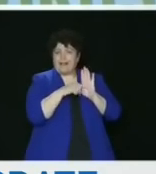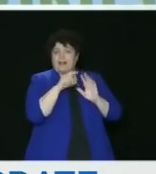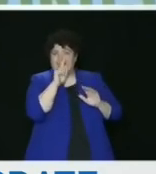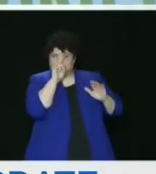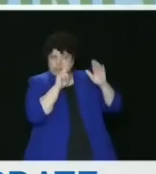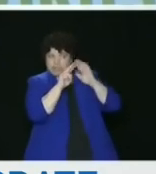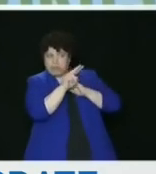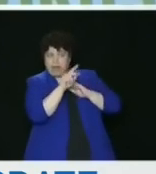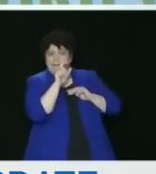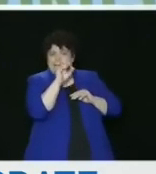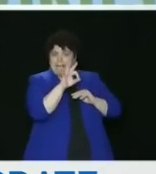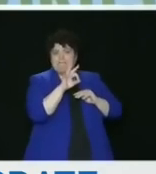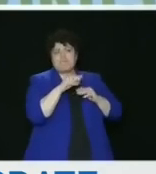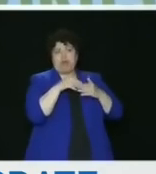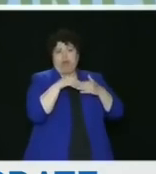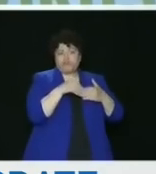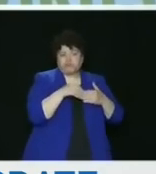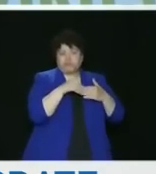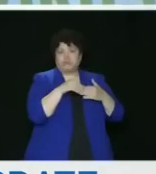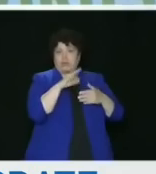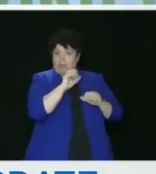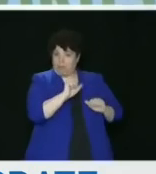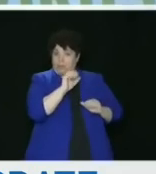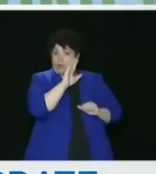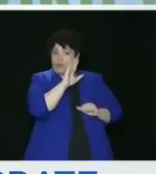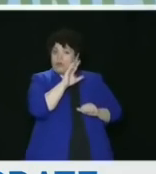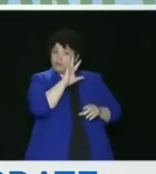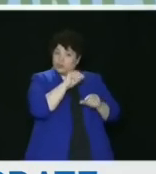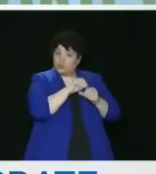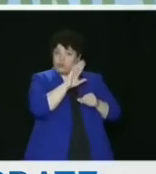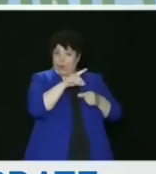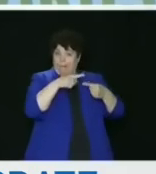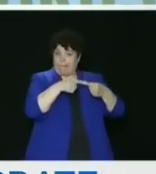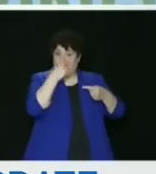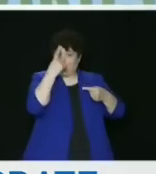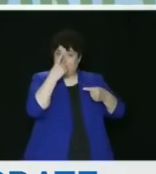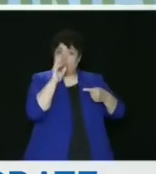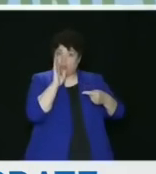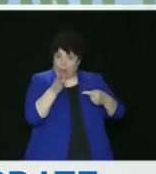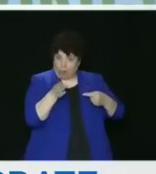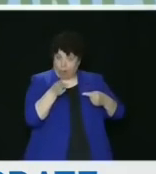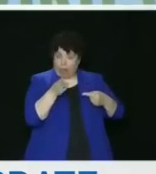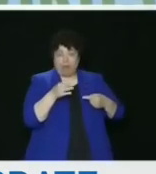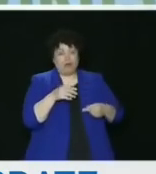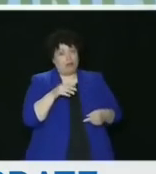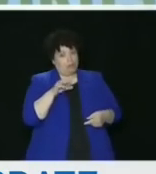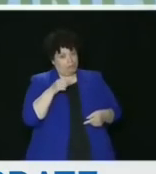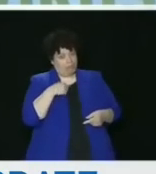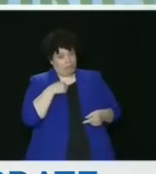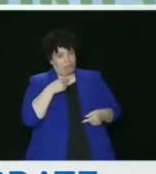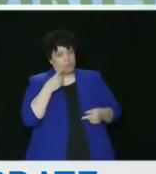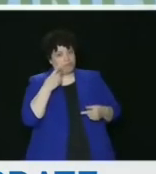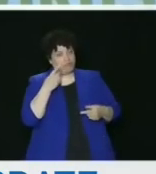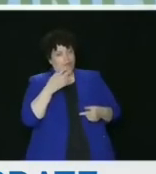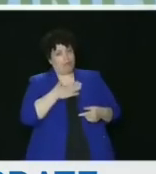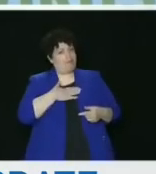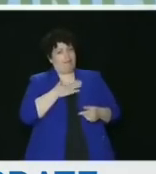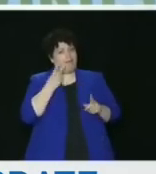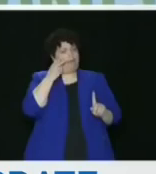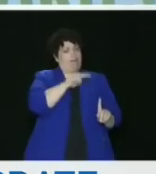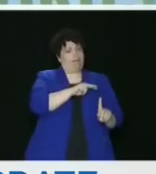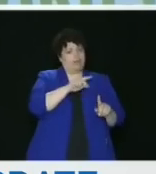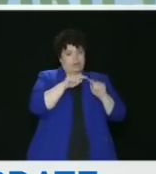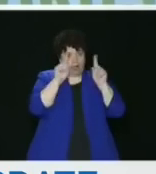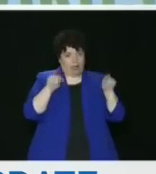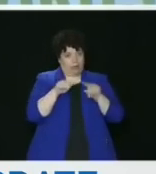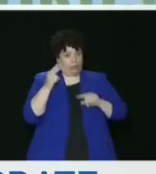So it talks about reopening borders. So if I'd like to understand, if I go back to slide 13,